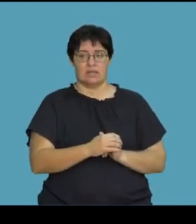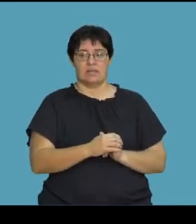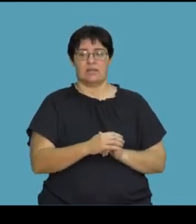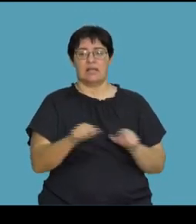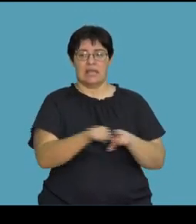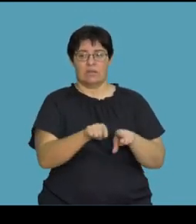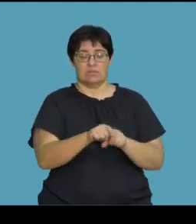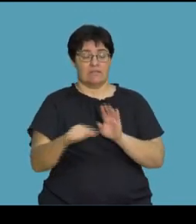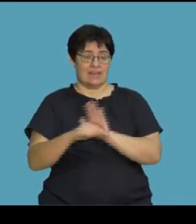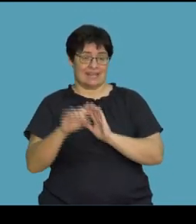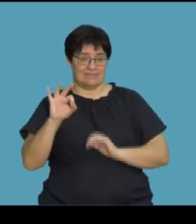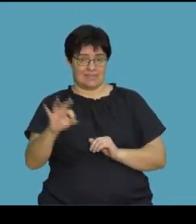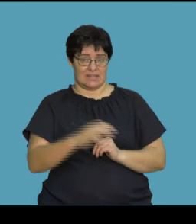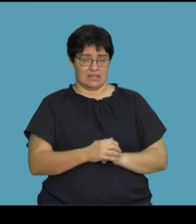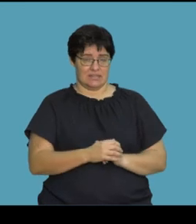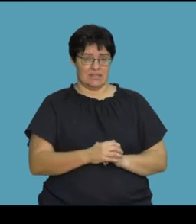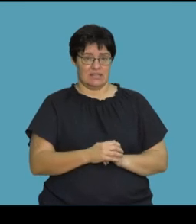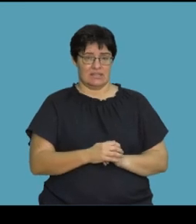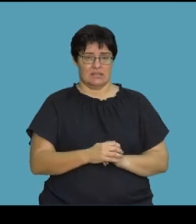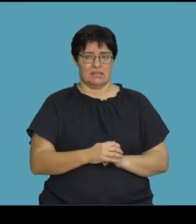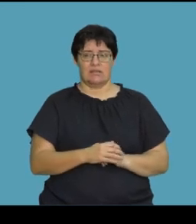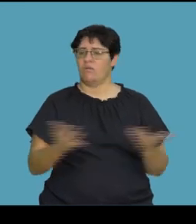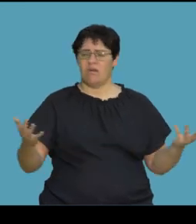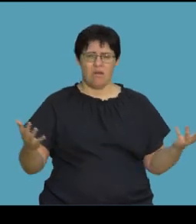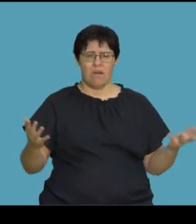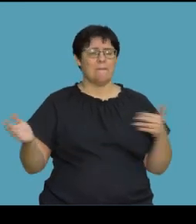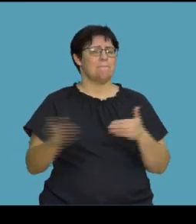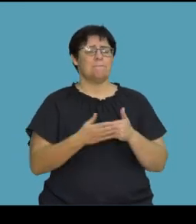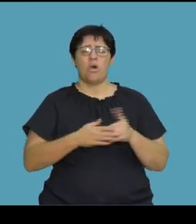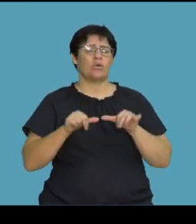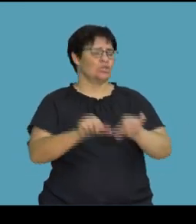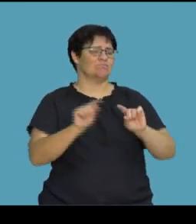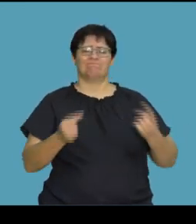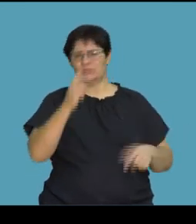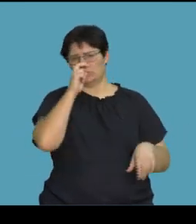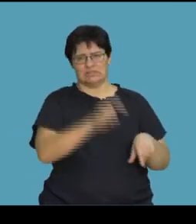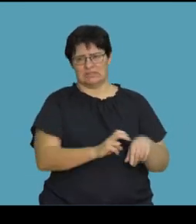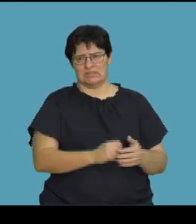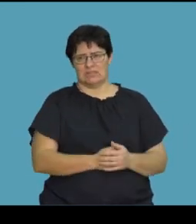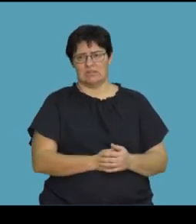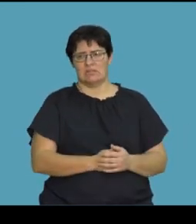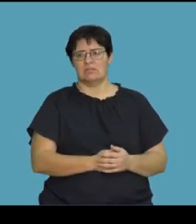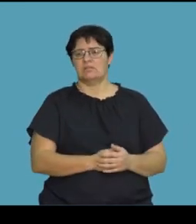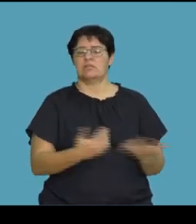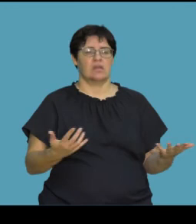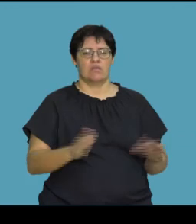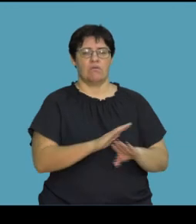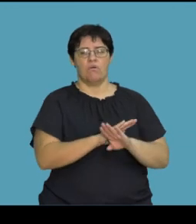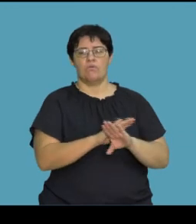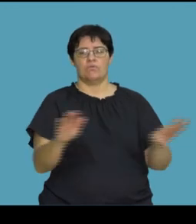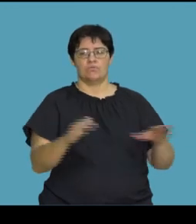root equal to negative 3. You don't even need to bother yourself with this. You'll immediately go